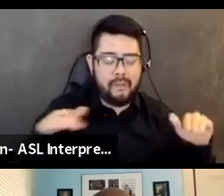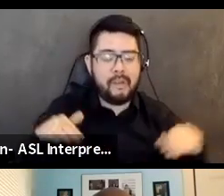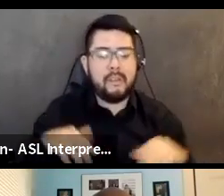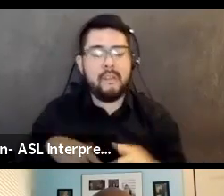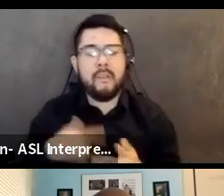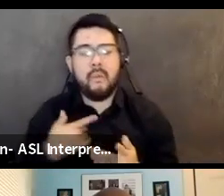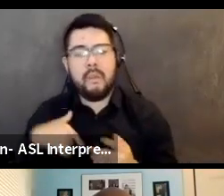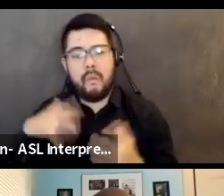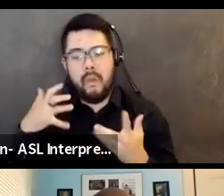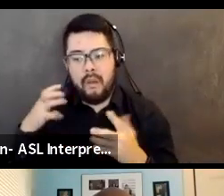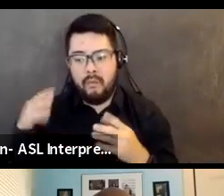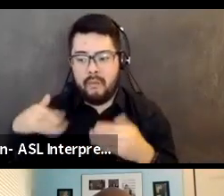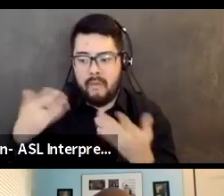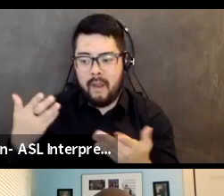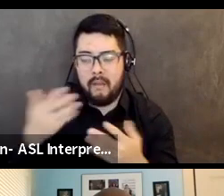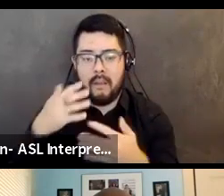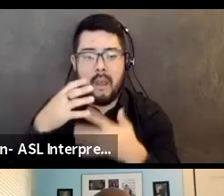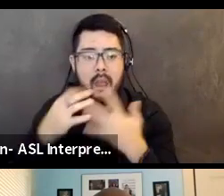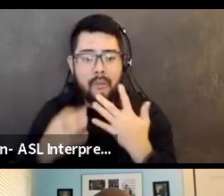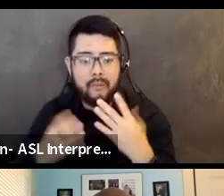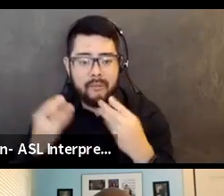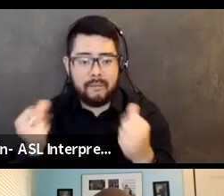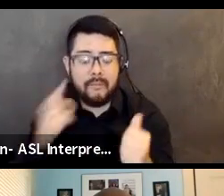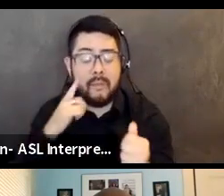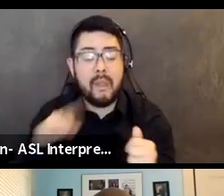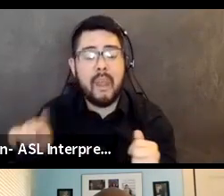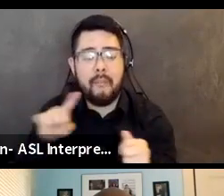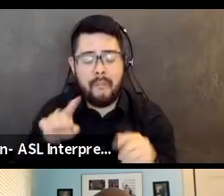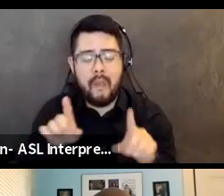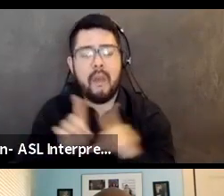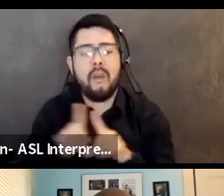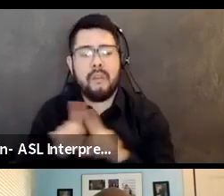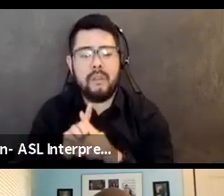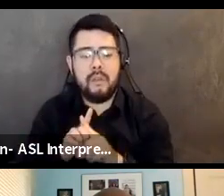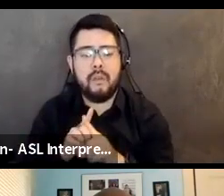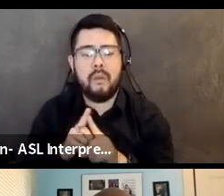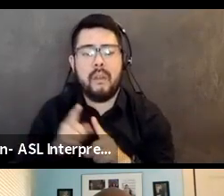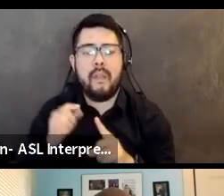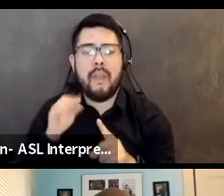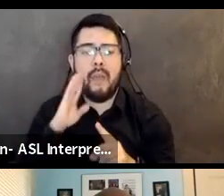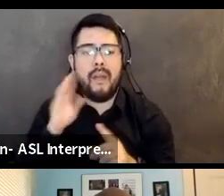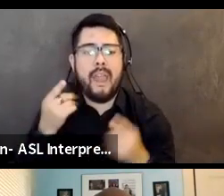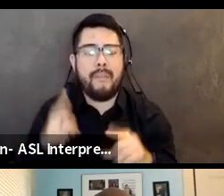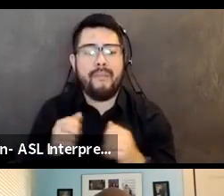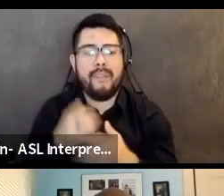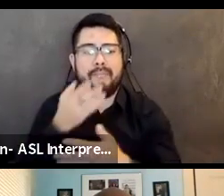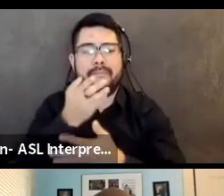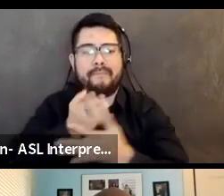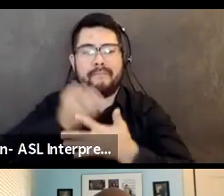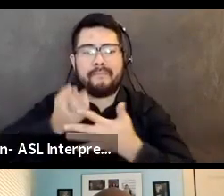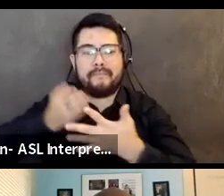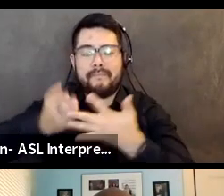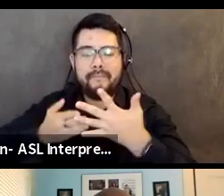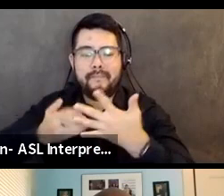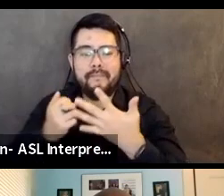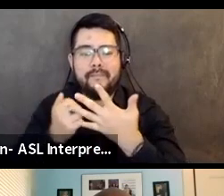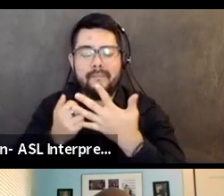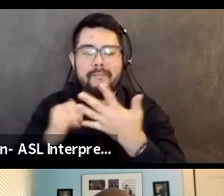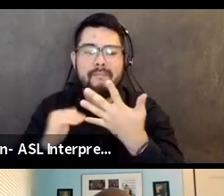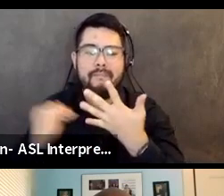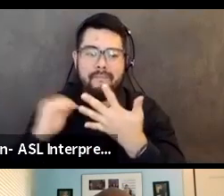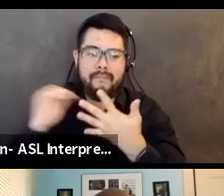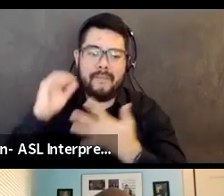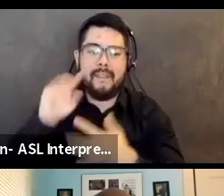and then based on our capacity and the need you know we'll kind of go down through a tiered system but i'll send that out to you